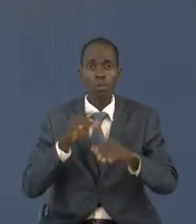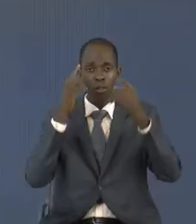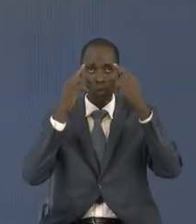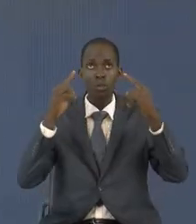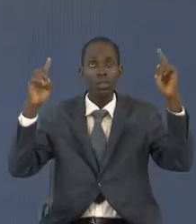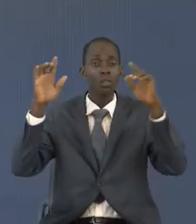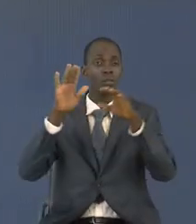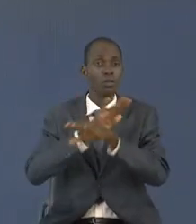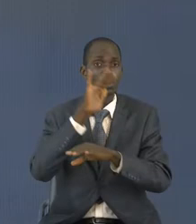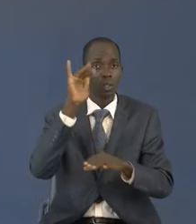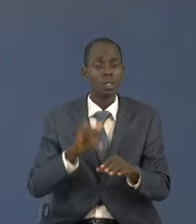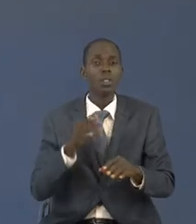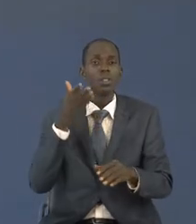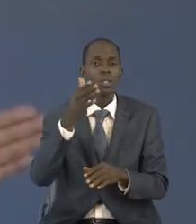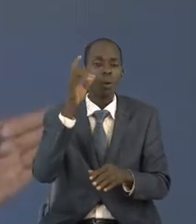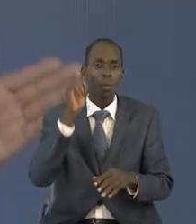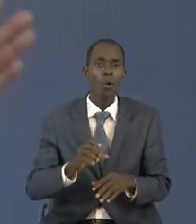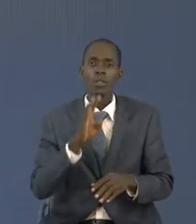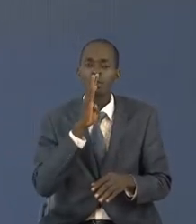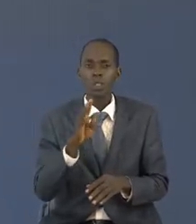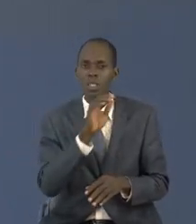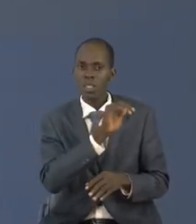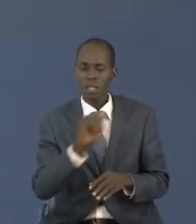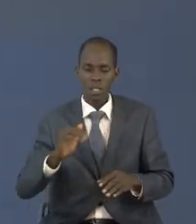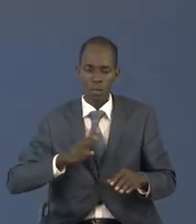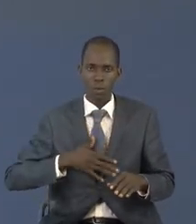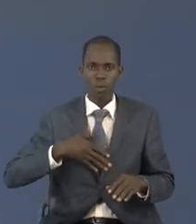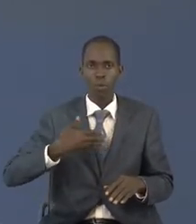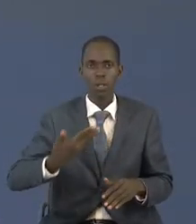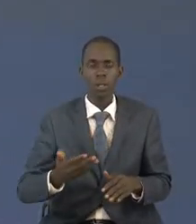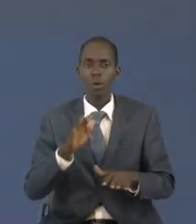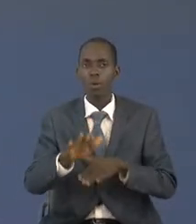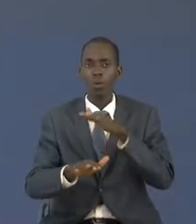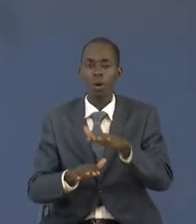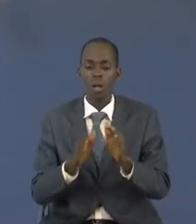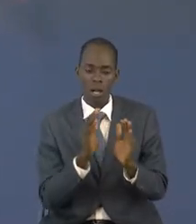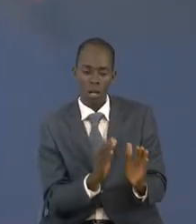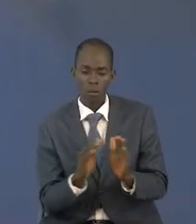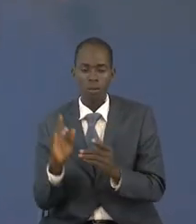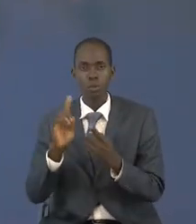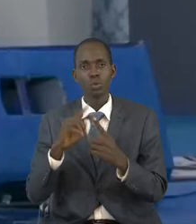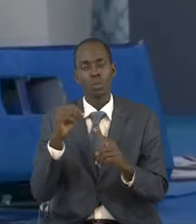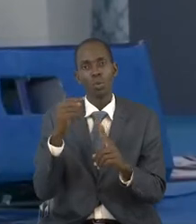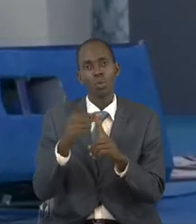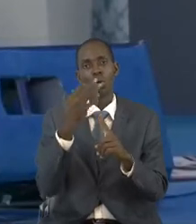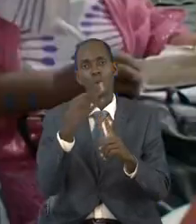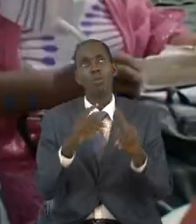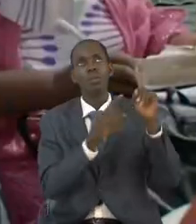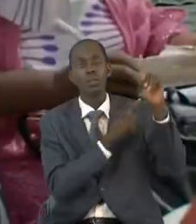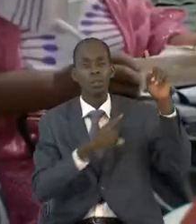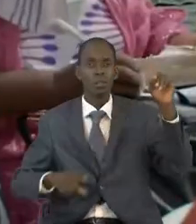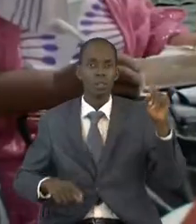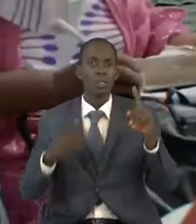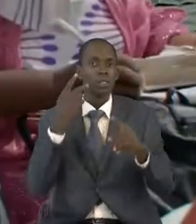be a deliberate walk. And it's according to the word of the Lord. Three things we're looking at.